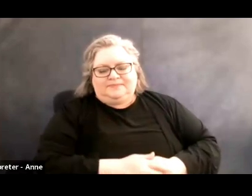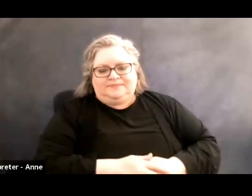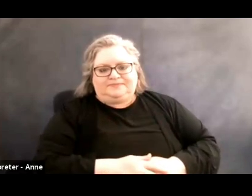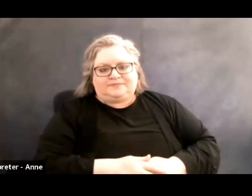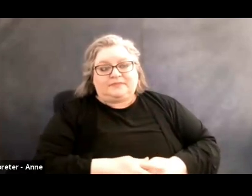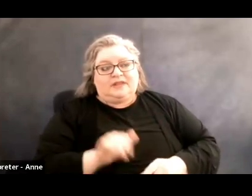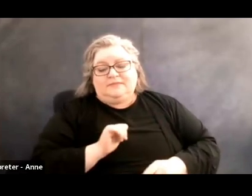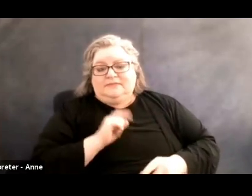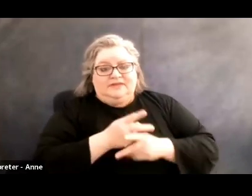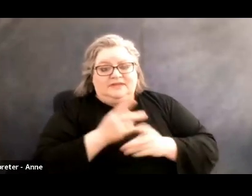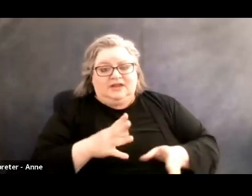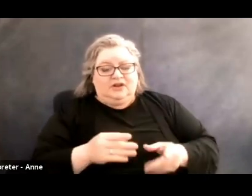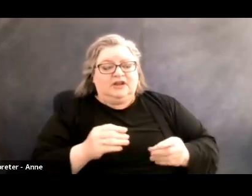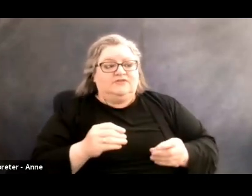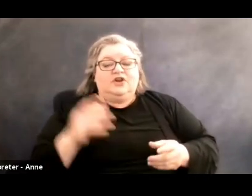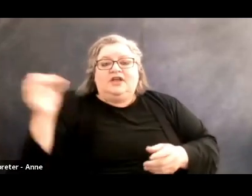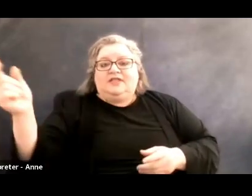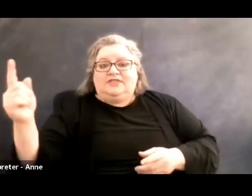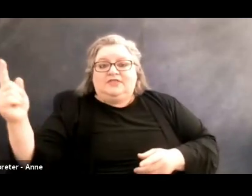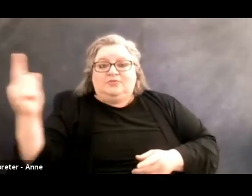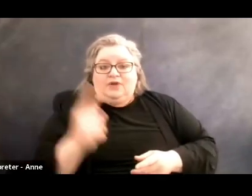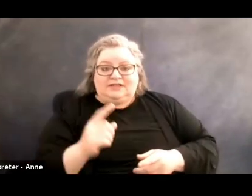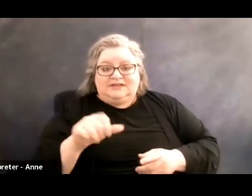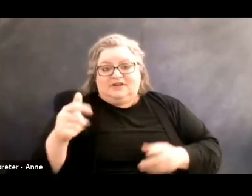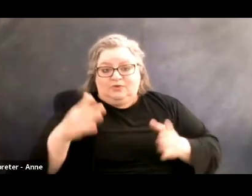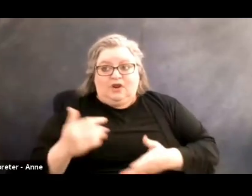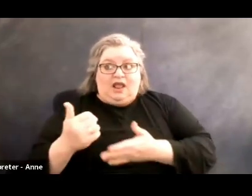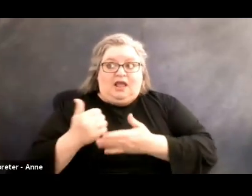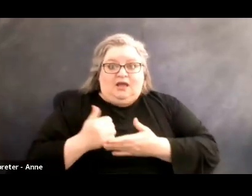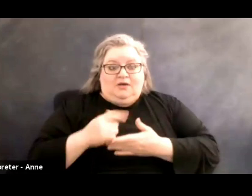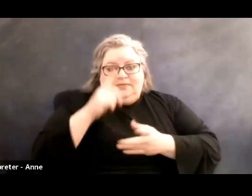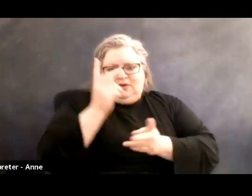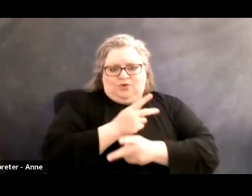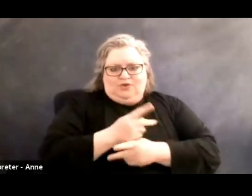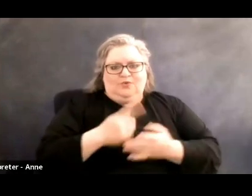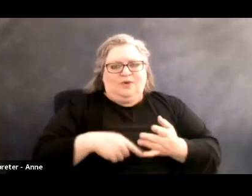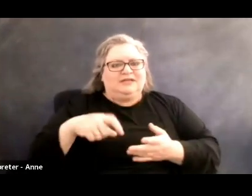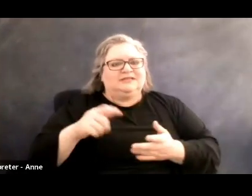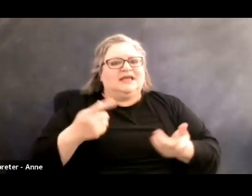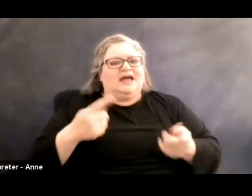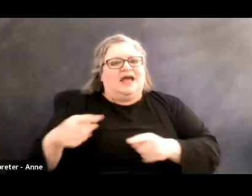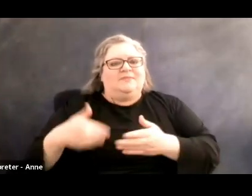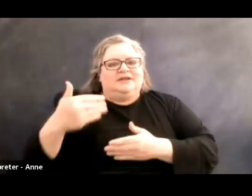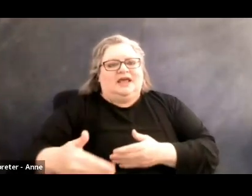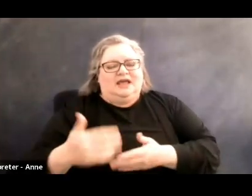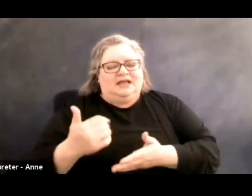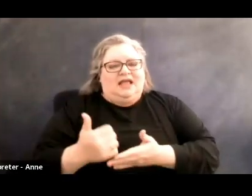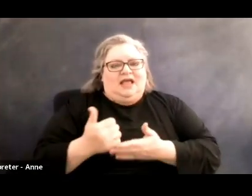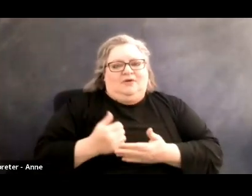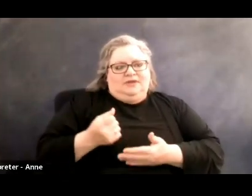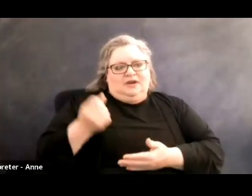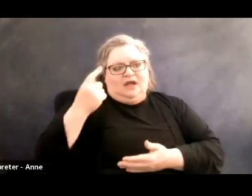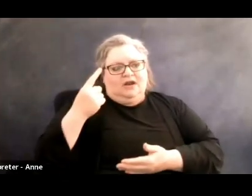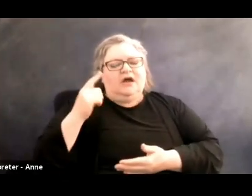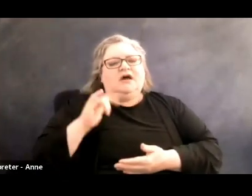caregiver myself, the presence of another individual helping me to work through what needs to happen next helping me to understand